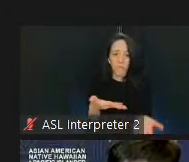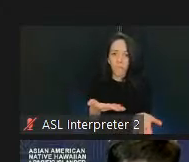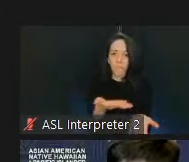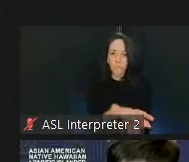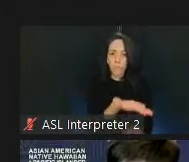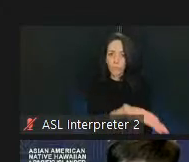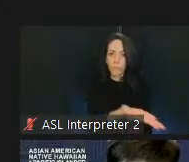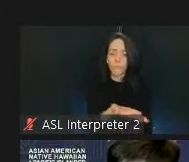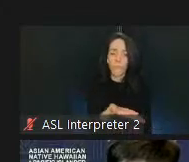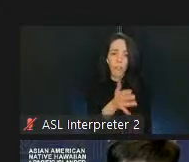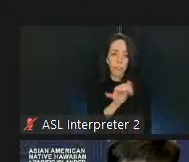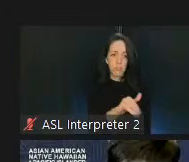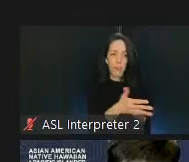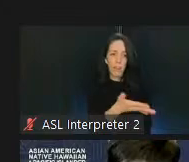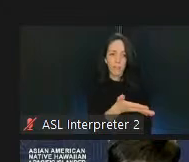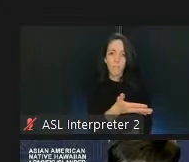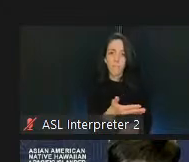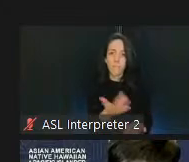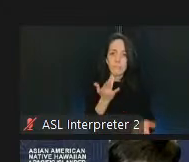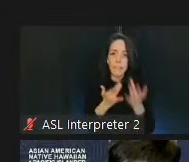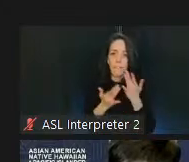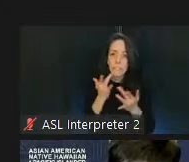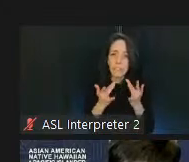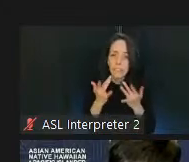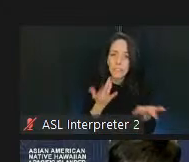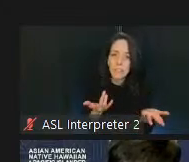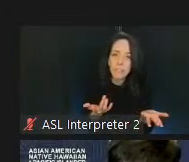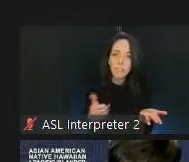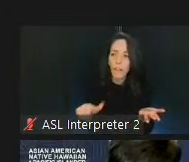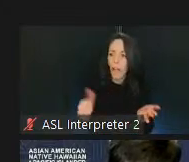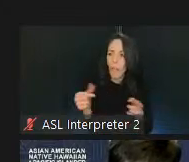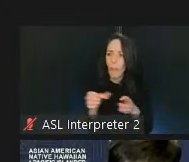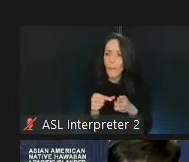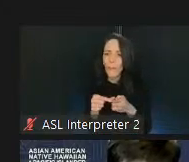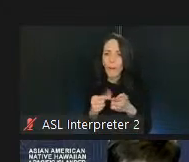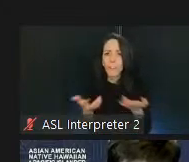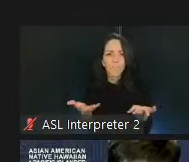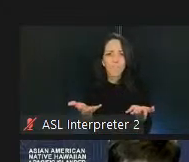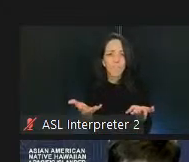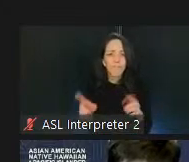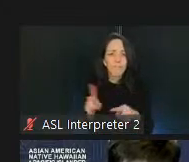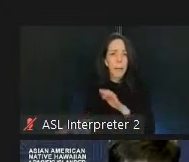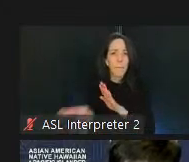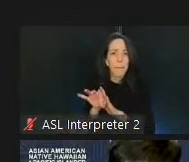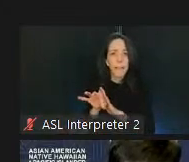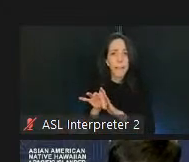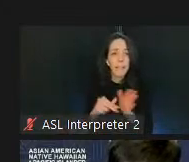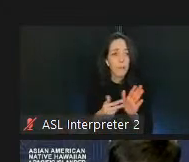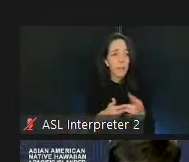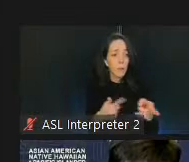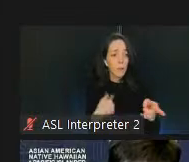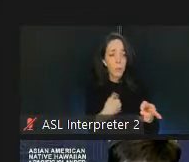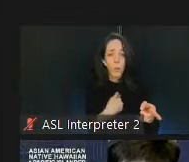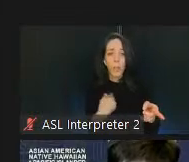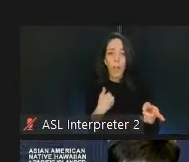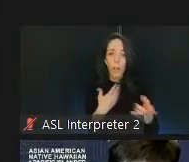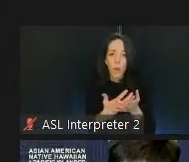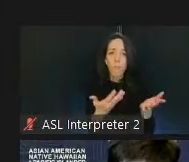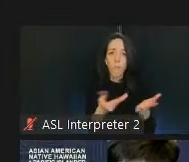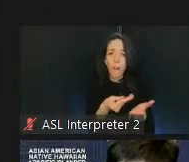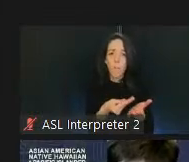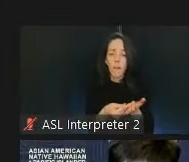had a pretty significant hole, to use Rodney's term, to